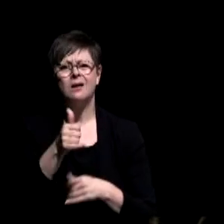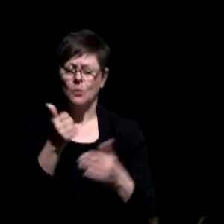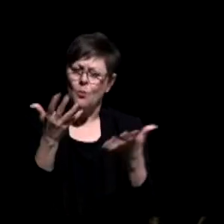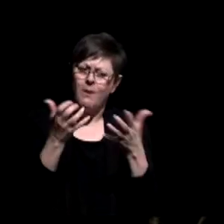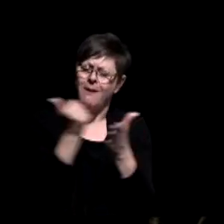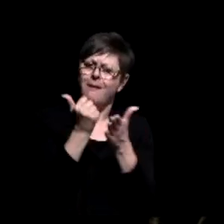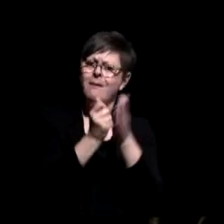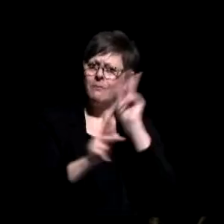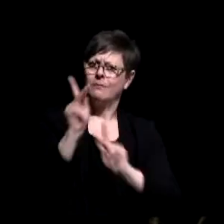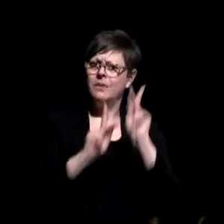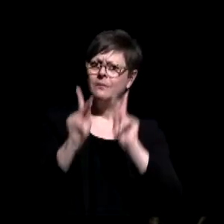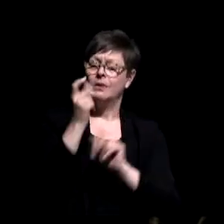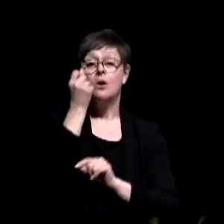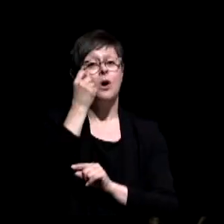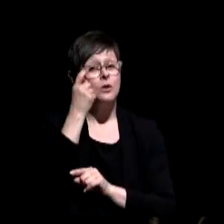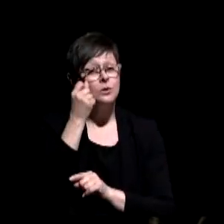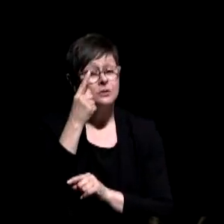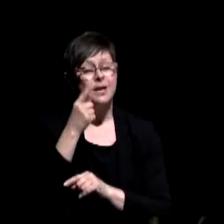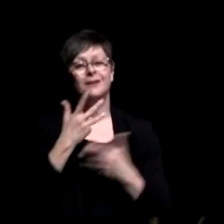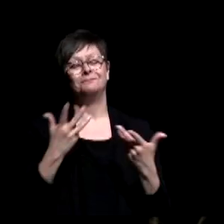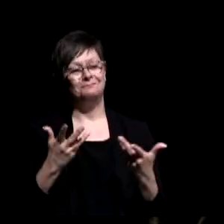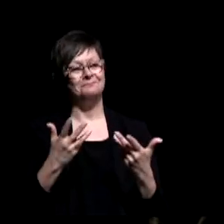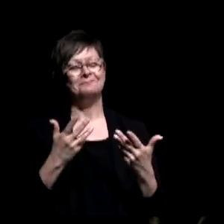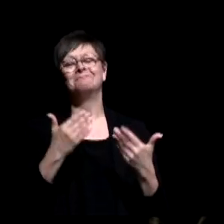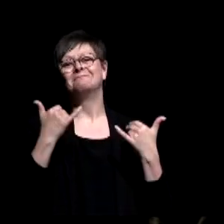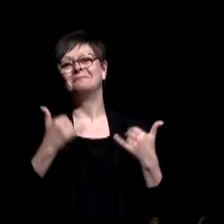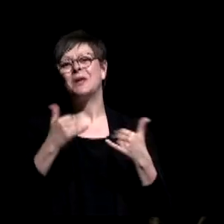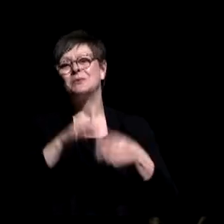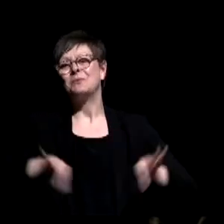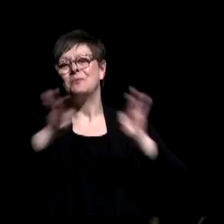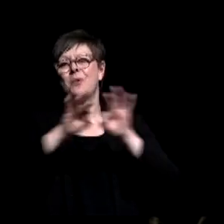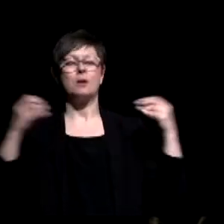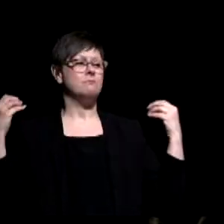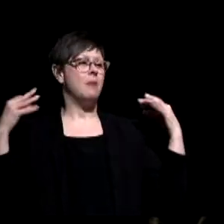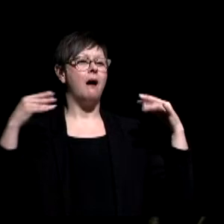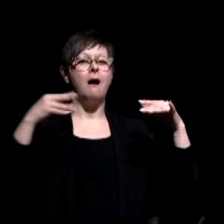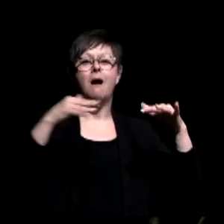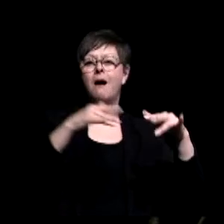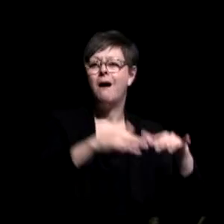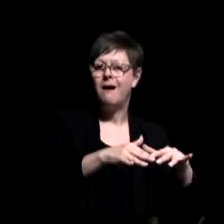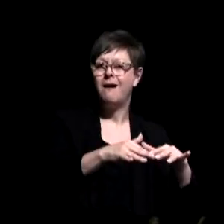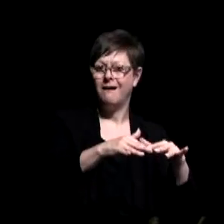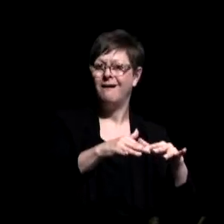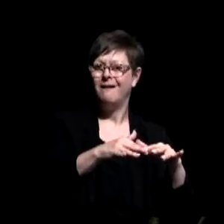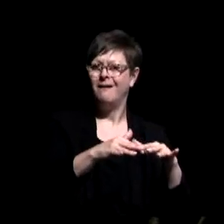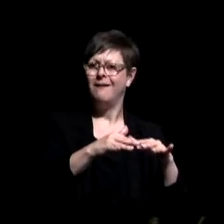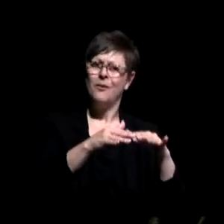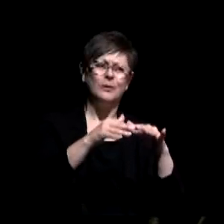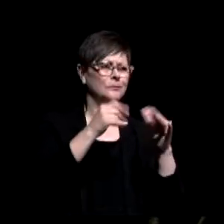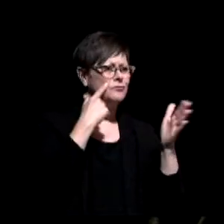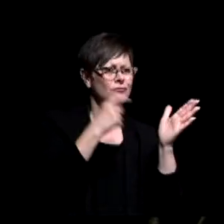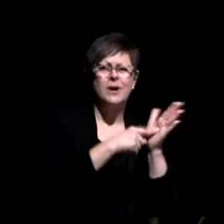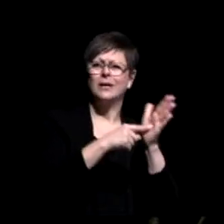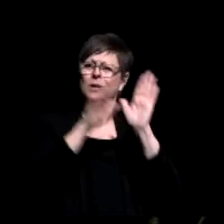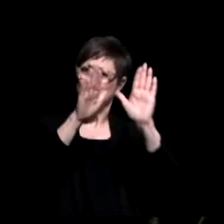it is important to come together at times like this to recognize excellence in public service, as we're doing here